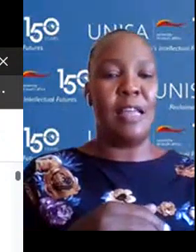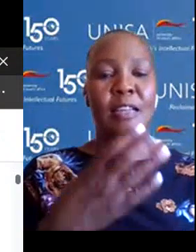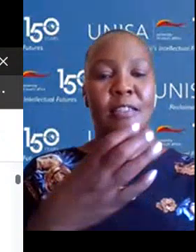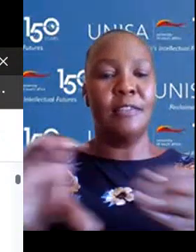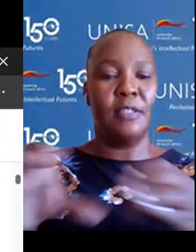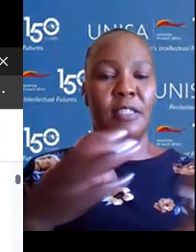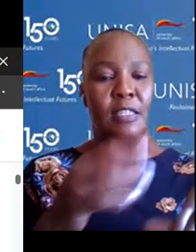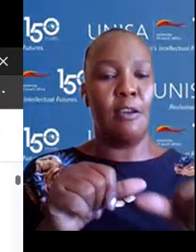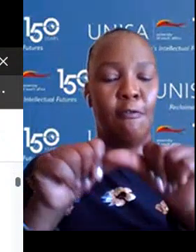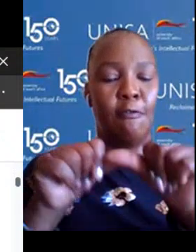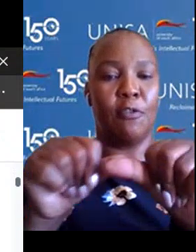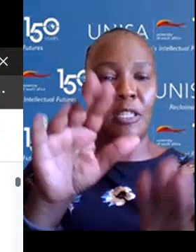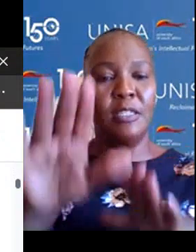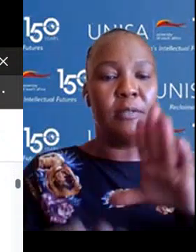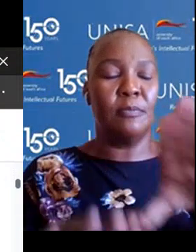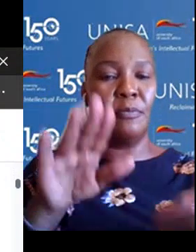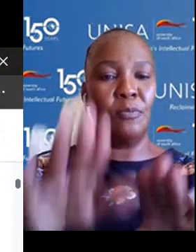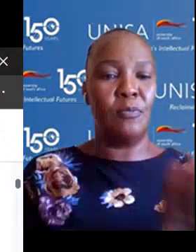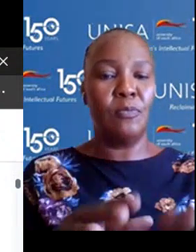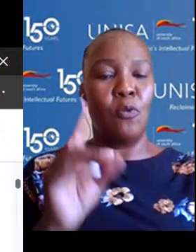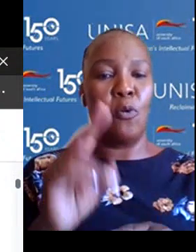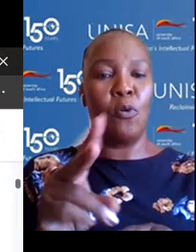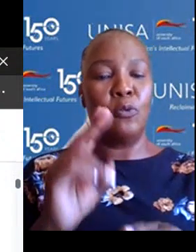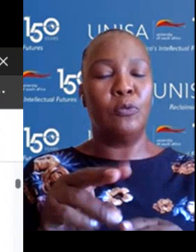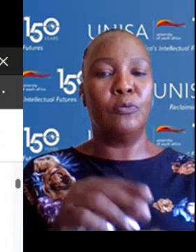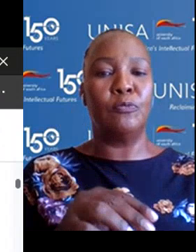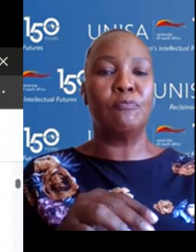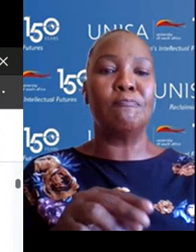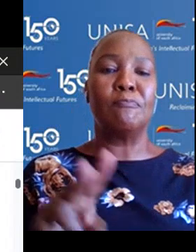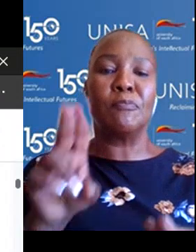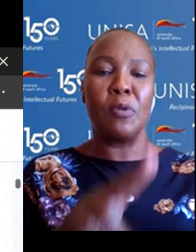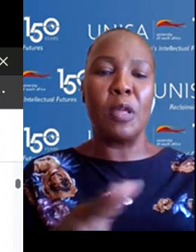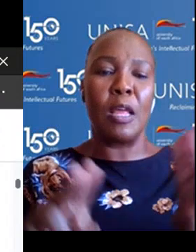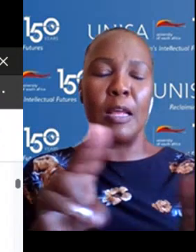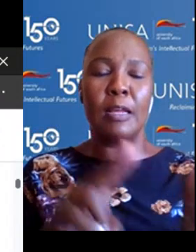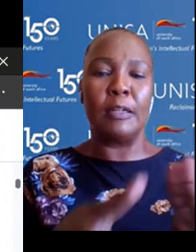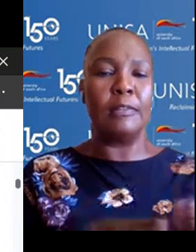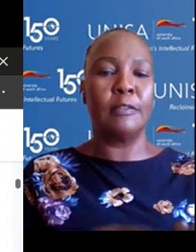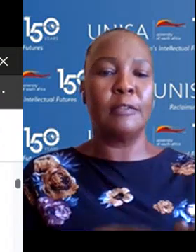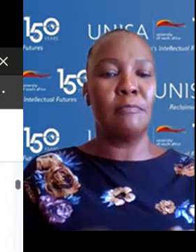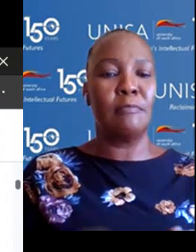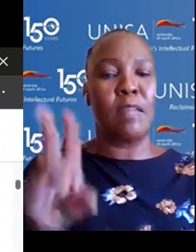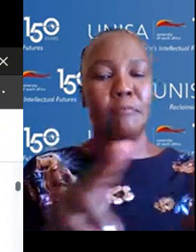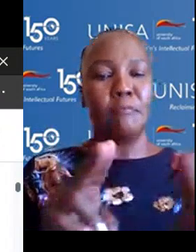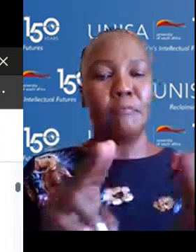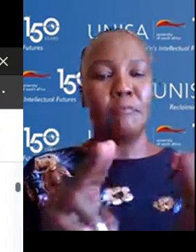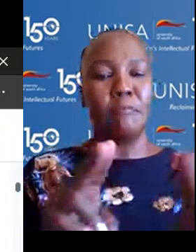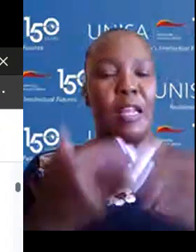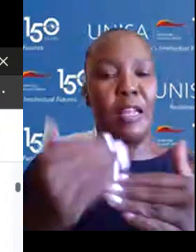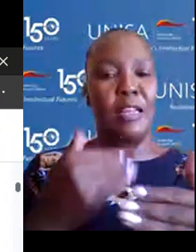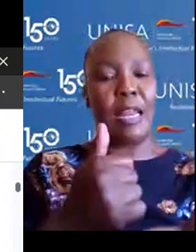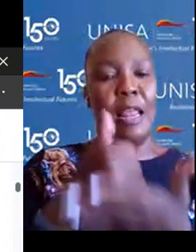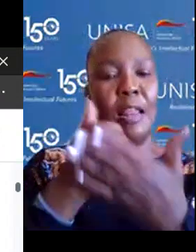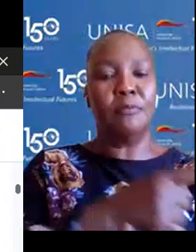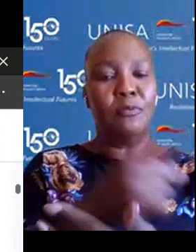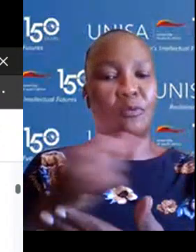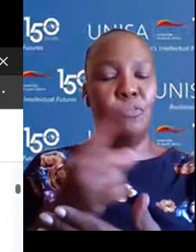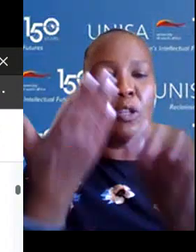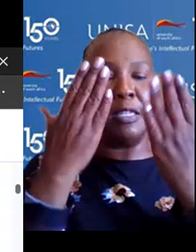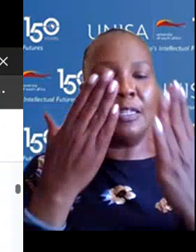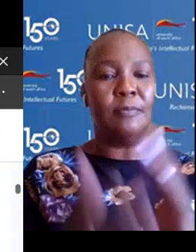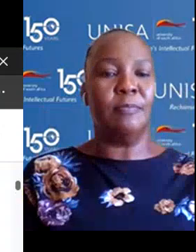steps. But also explore a bit. Go and read a little bit more, because it'll definitely help you with your studies. All right, so